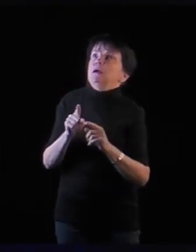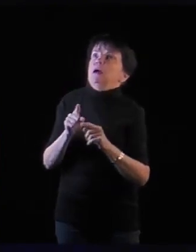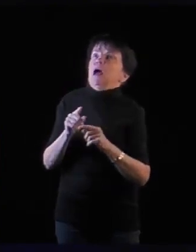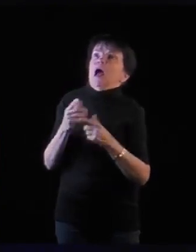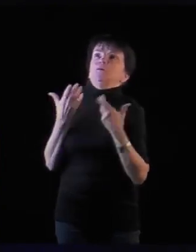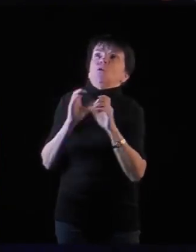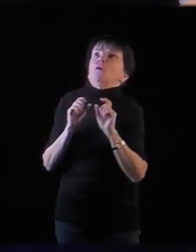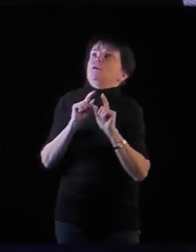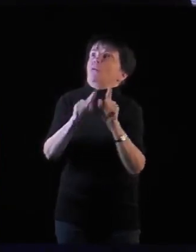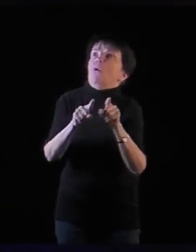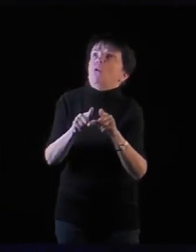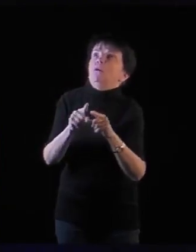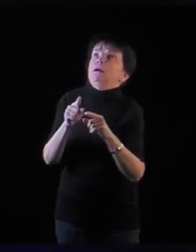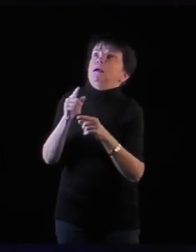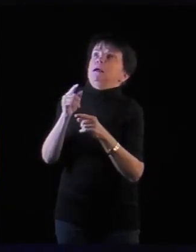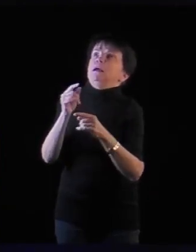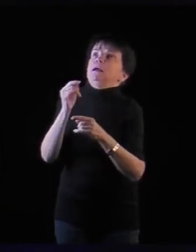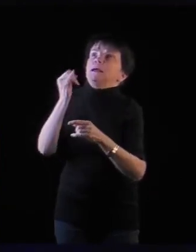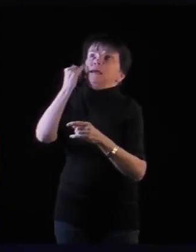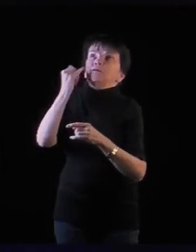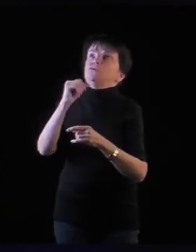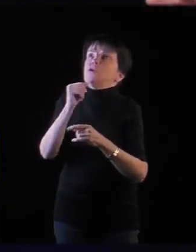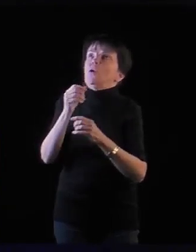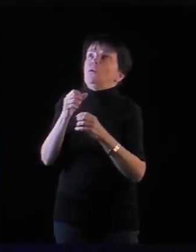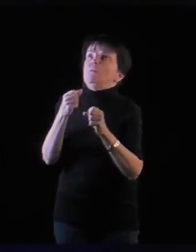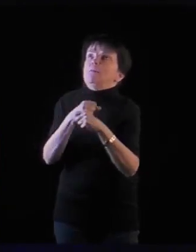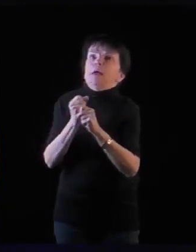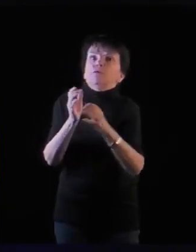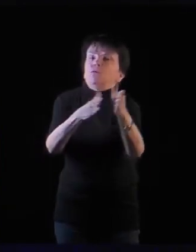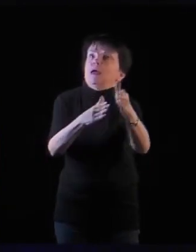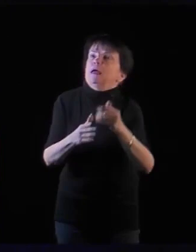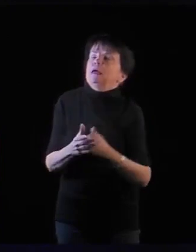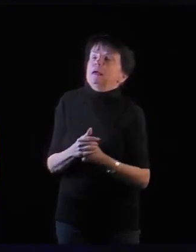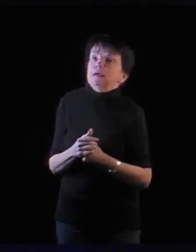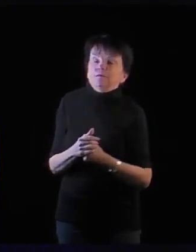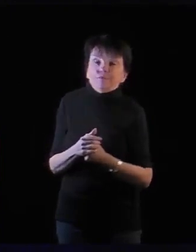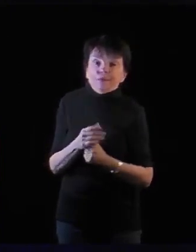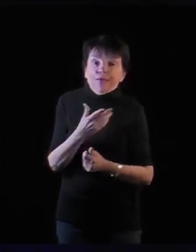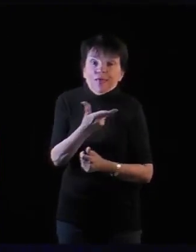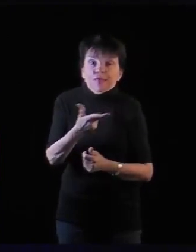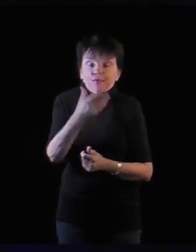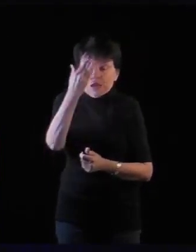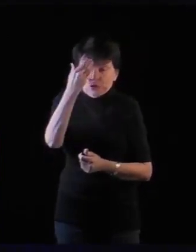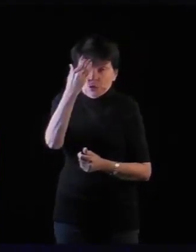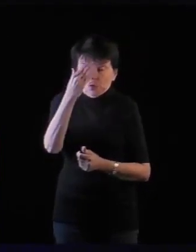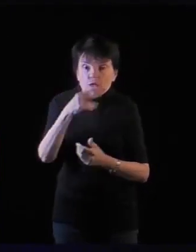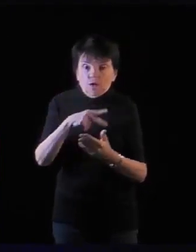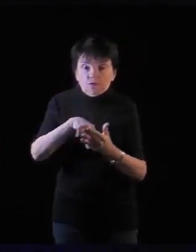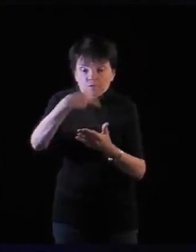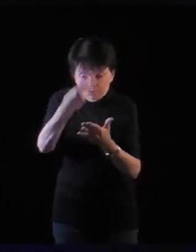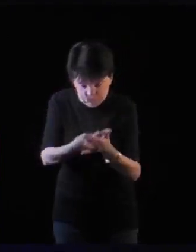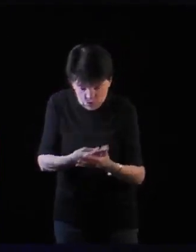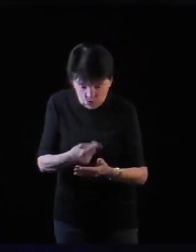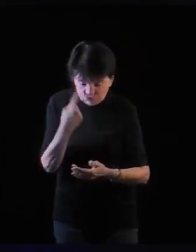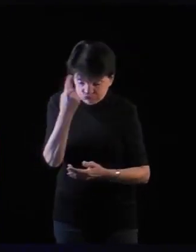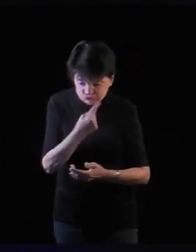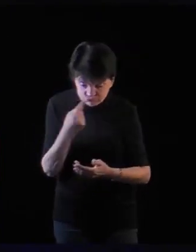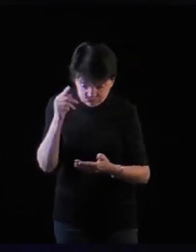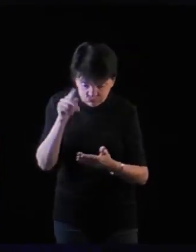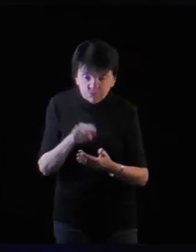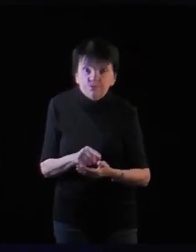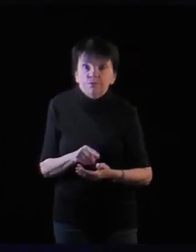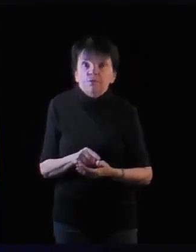your presence is there. Because they knew they would fall flat on their face, that there was no way that it would